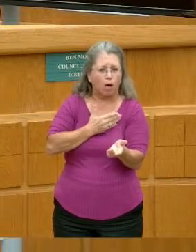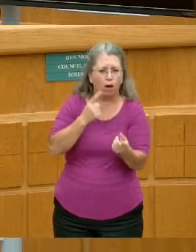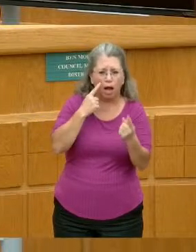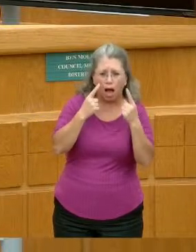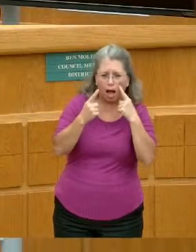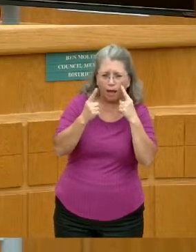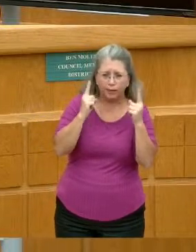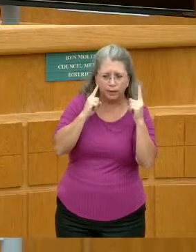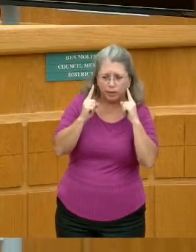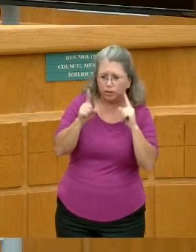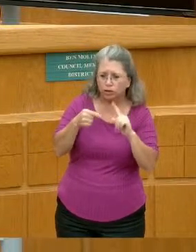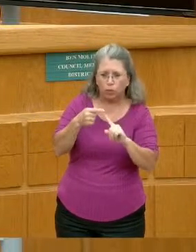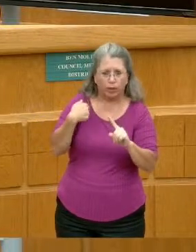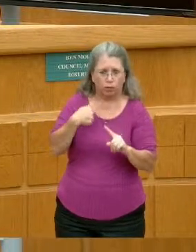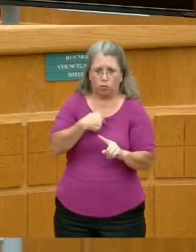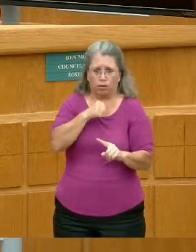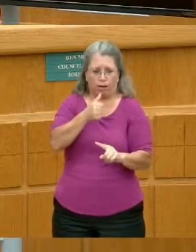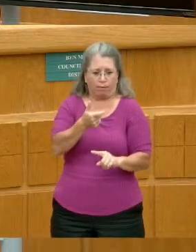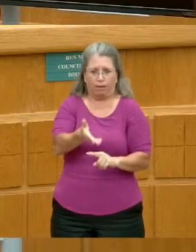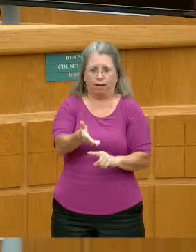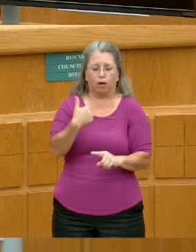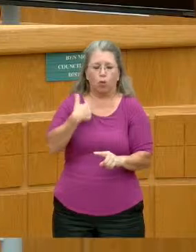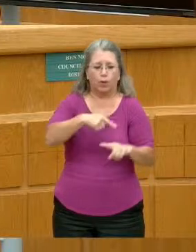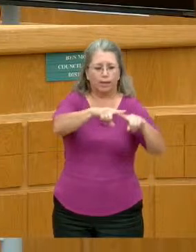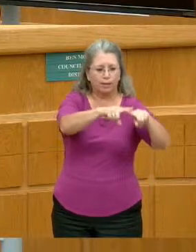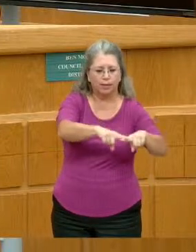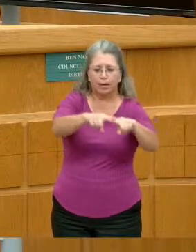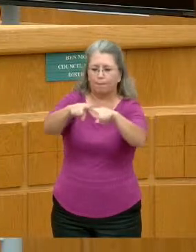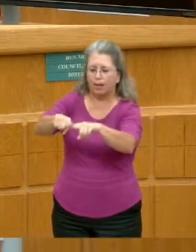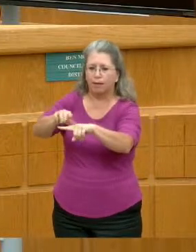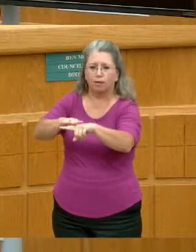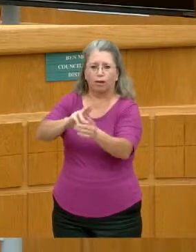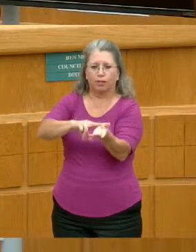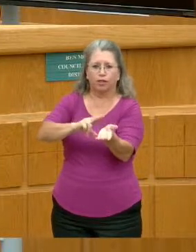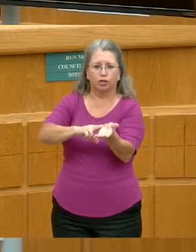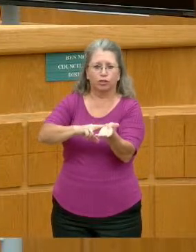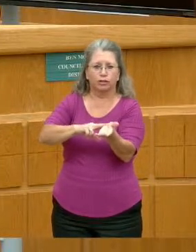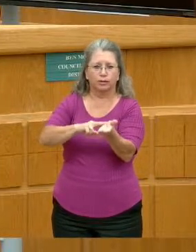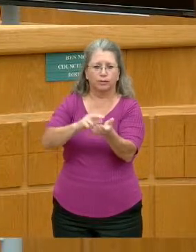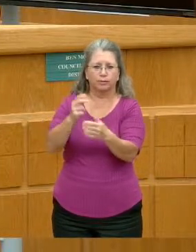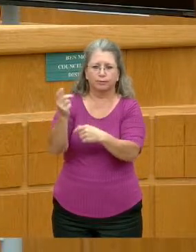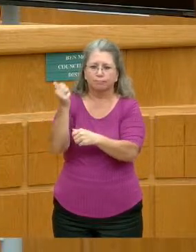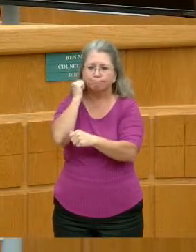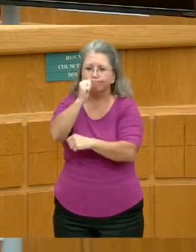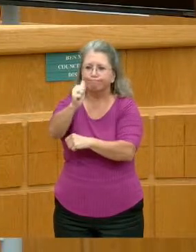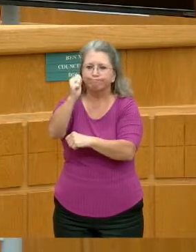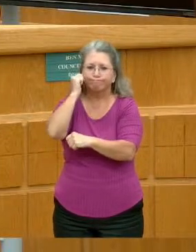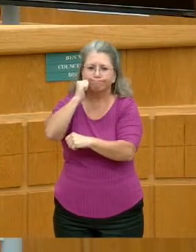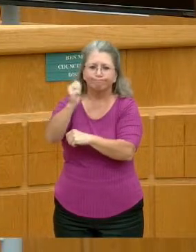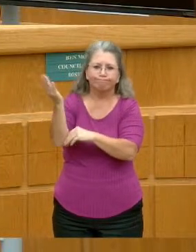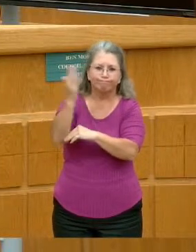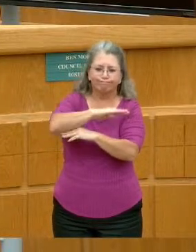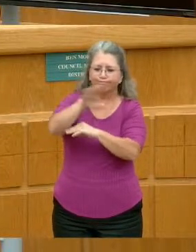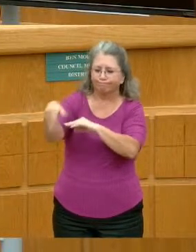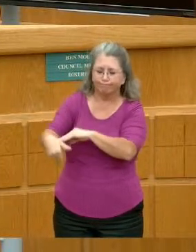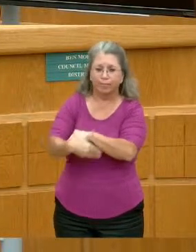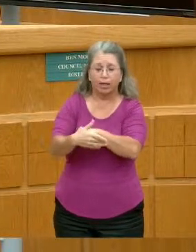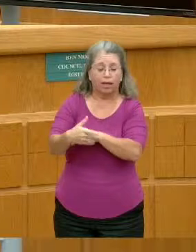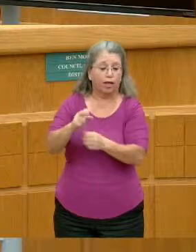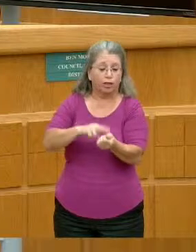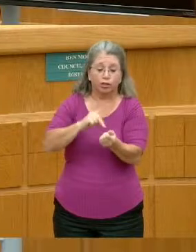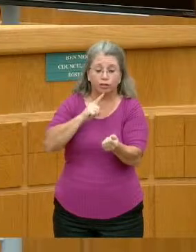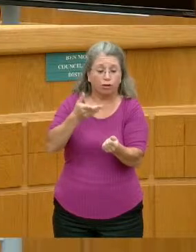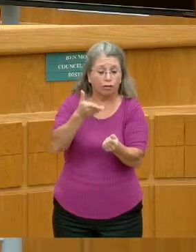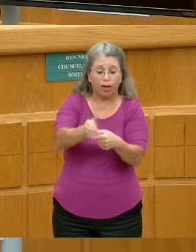not there. We depend on them day and night. They're there at midnight,